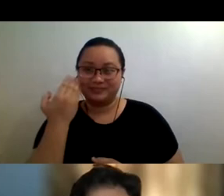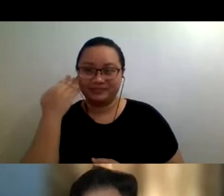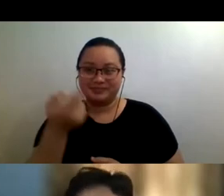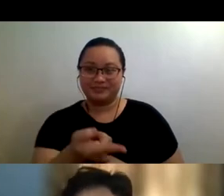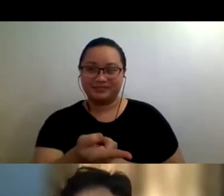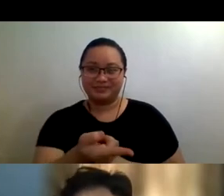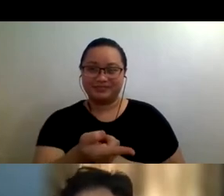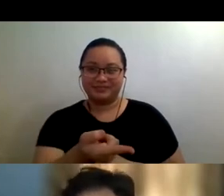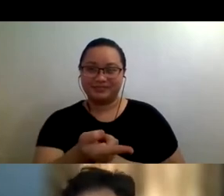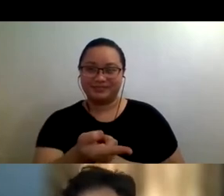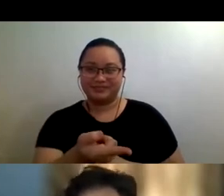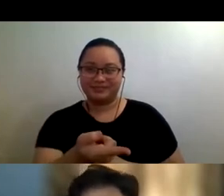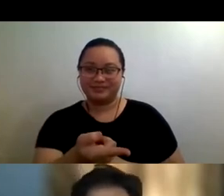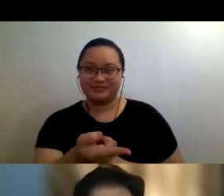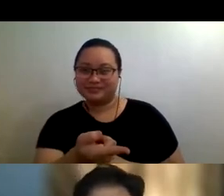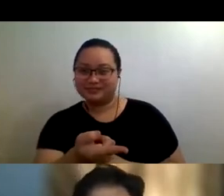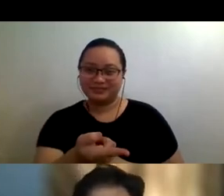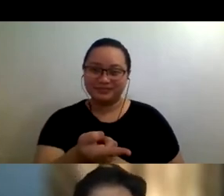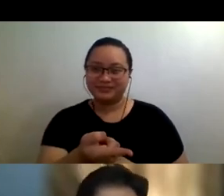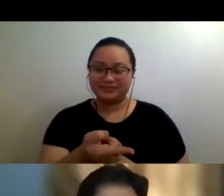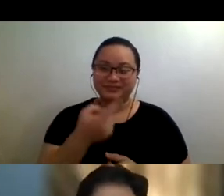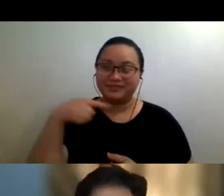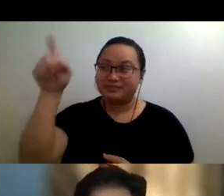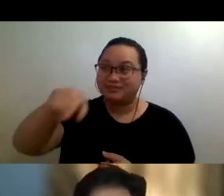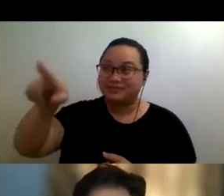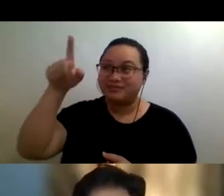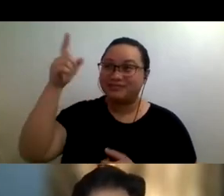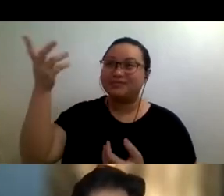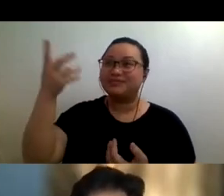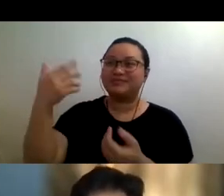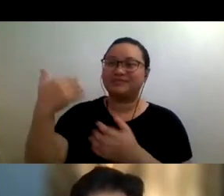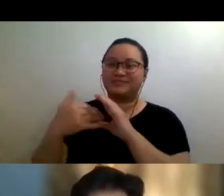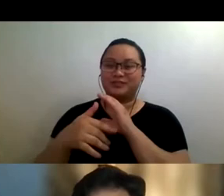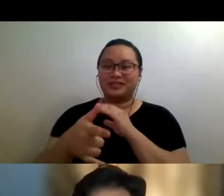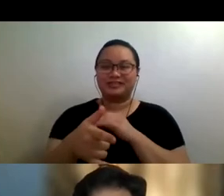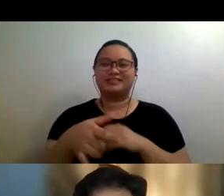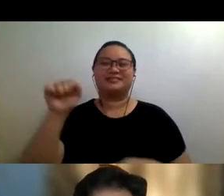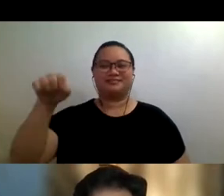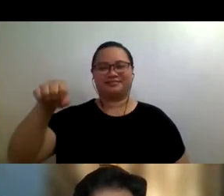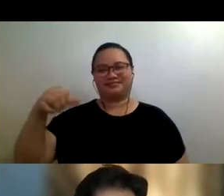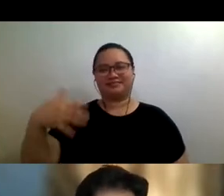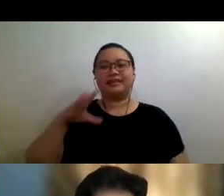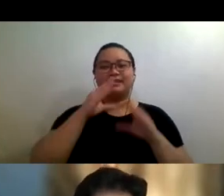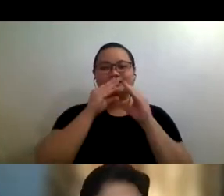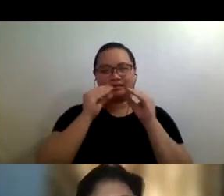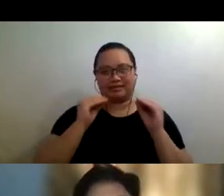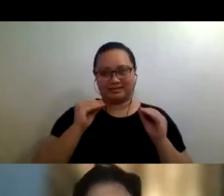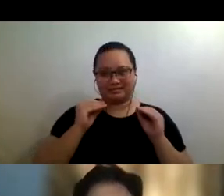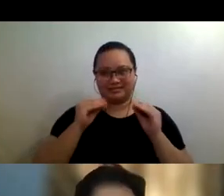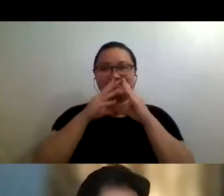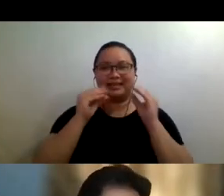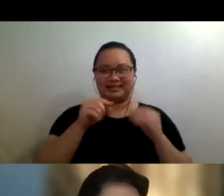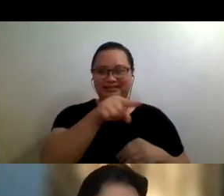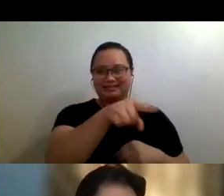Okay. I see some faces na, uy, kilala ko yan. Kilala ko. May nag-chat ba? Okay, let me check. Yes, that's Sadness. Yes, yes, correct.